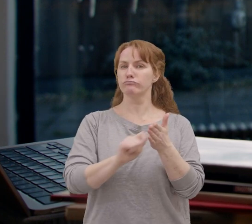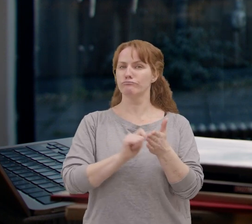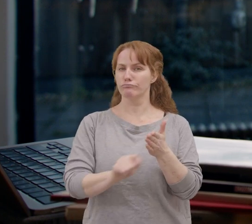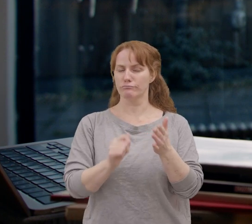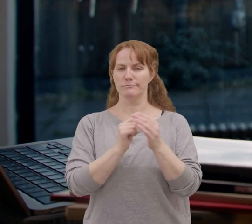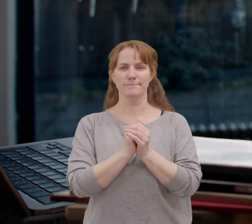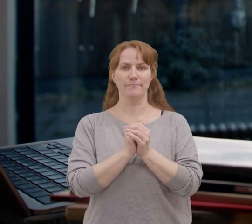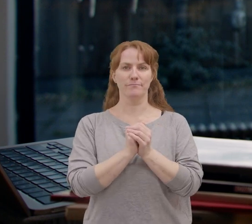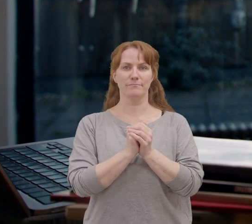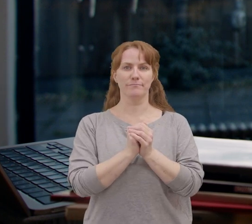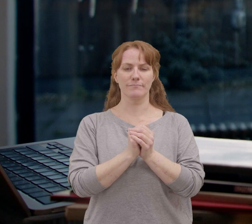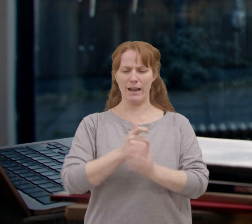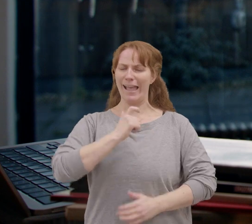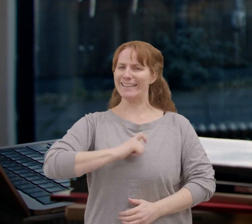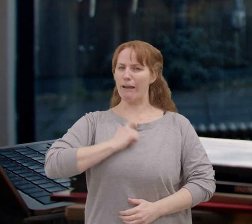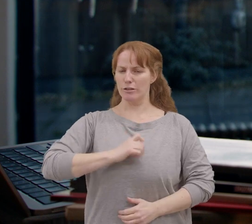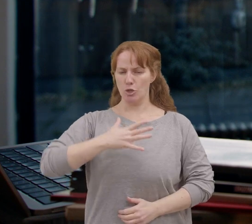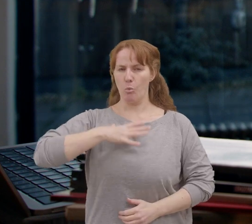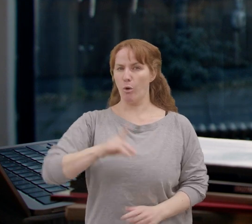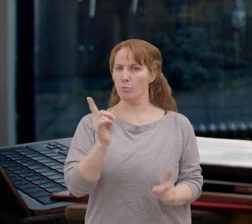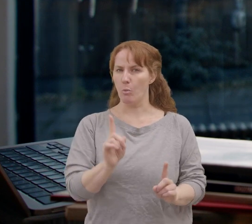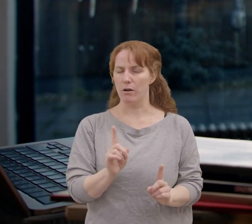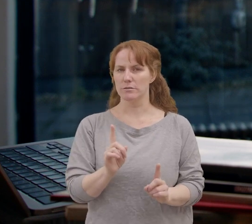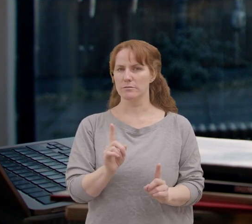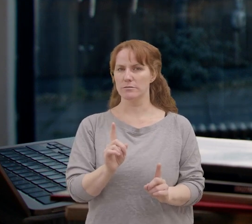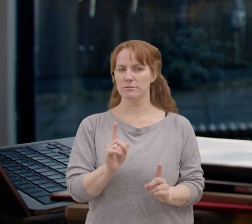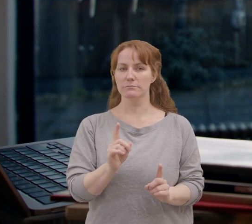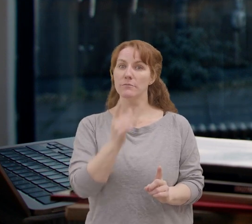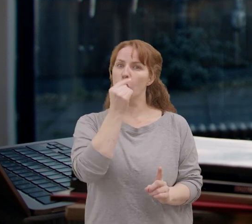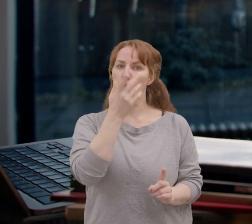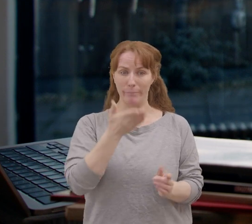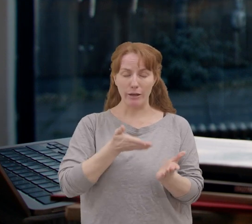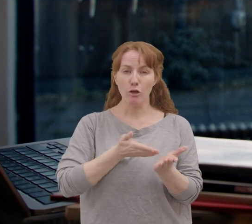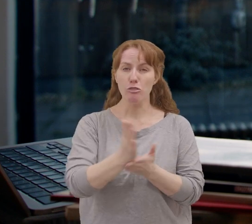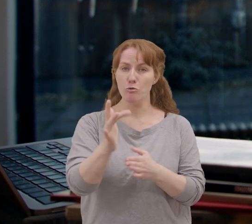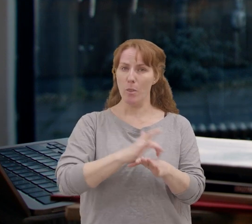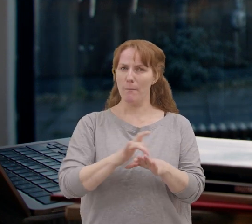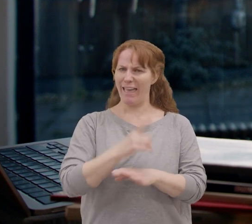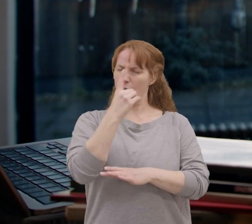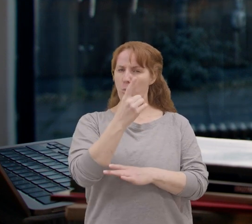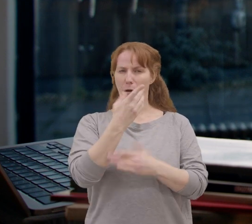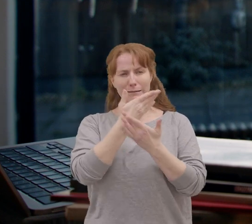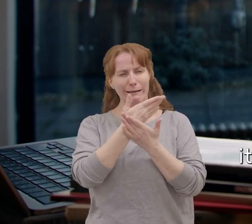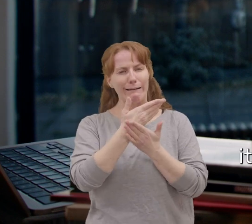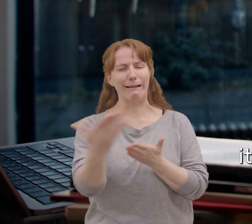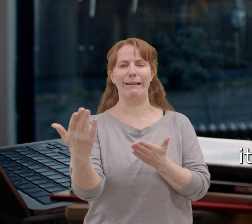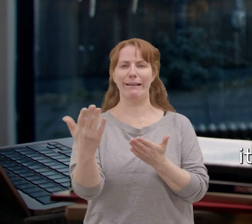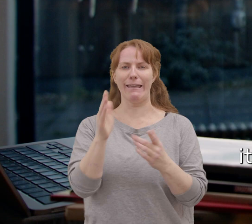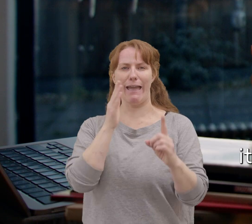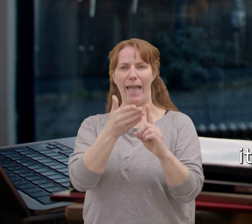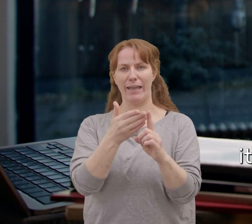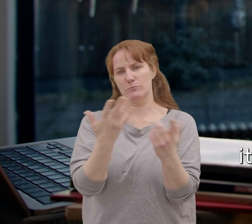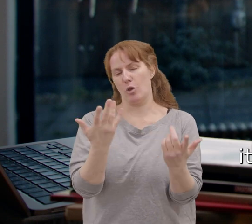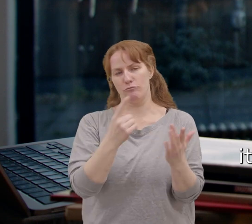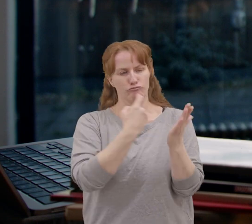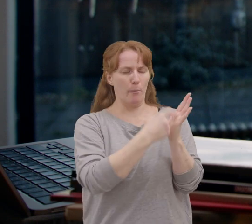things. First of all, what does your character want? They might have one clear goal for the whole of the play. So in mine, it's Romeo and Juliet